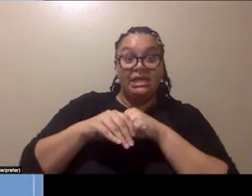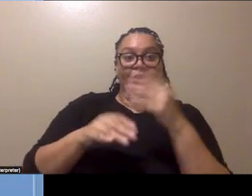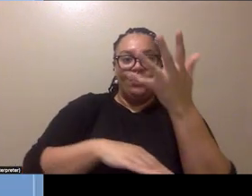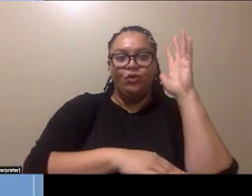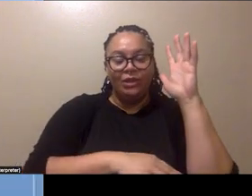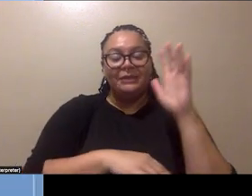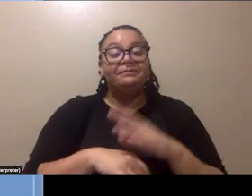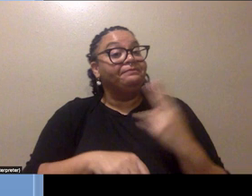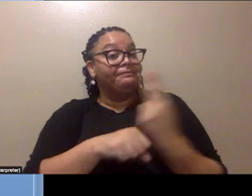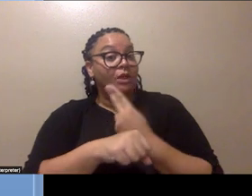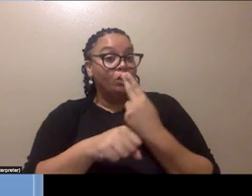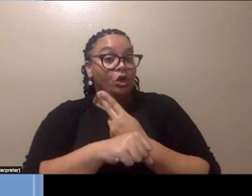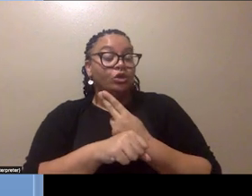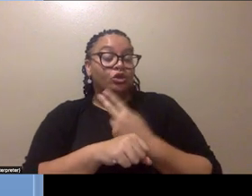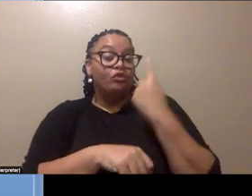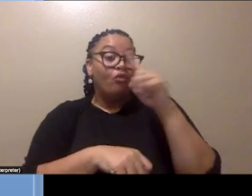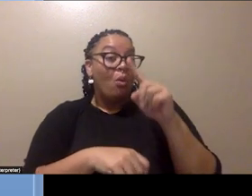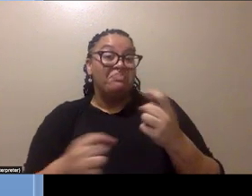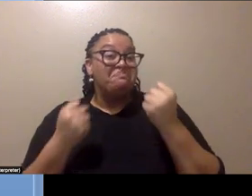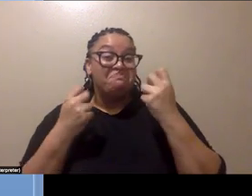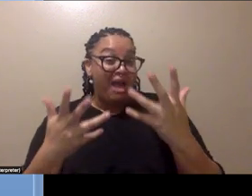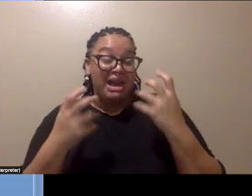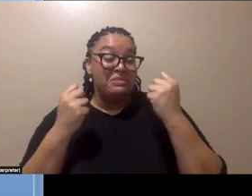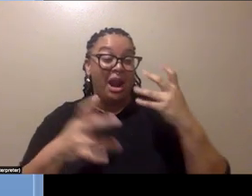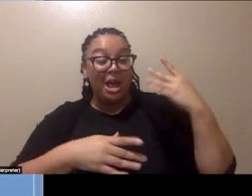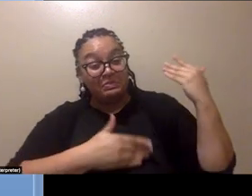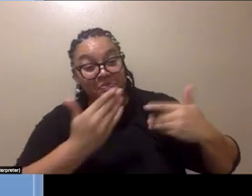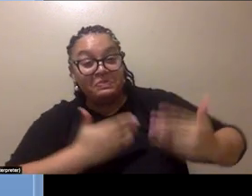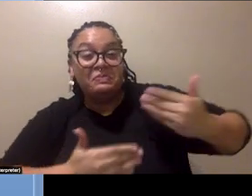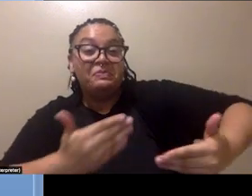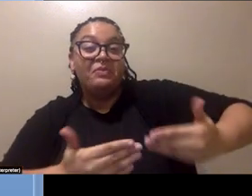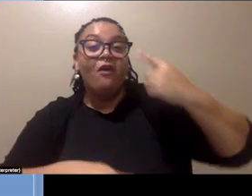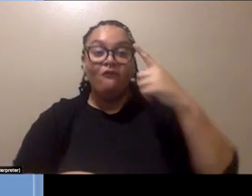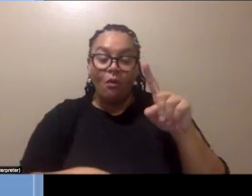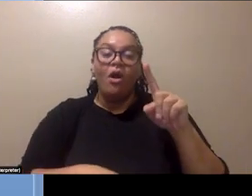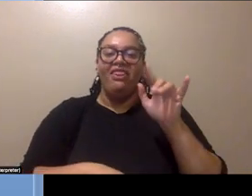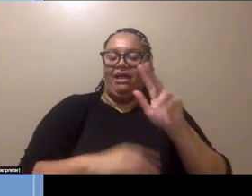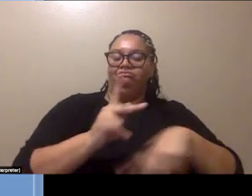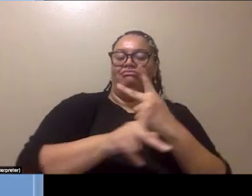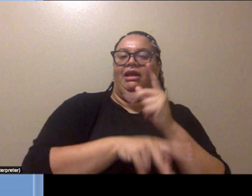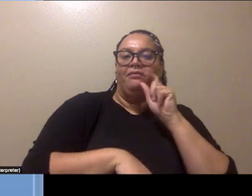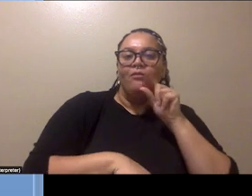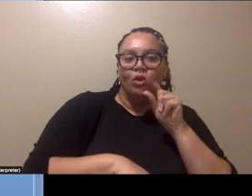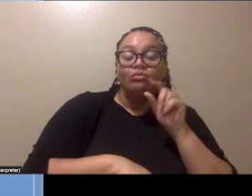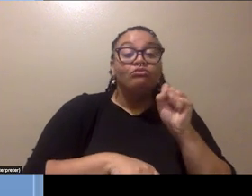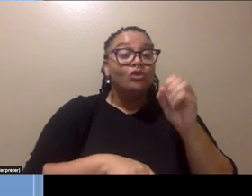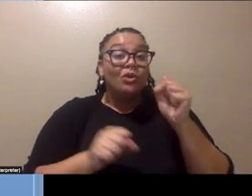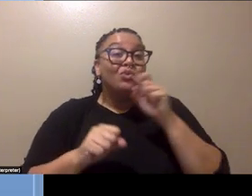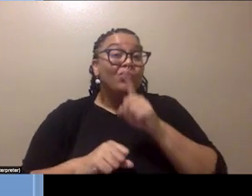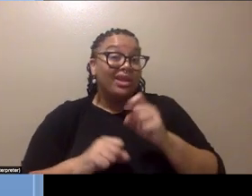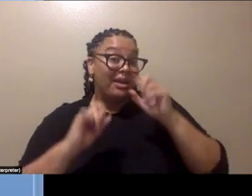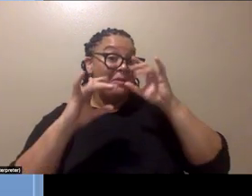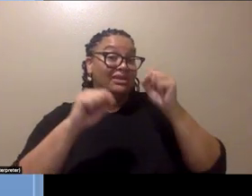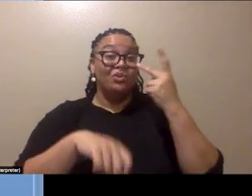of acorns in these structures. They actually get used beyond multiple generations of acorn woodpeckers. So they're really,